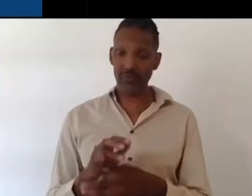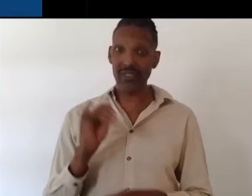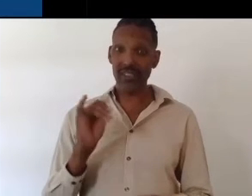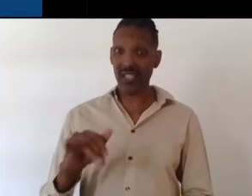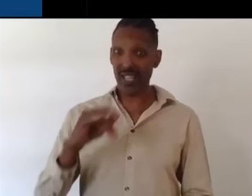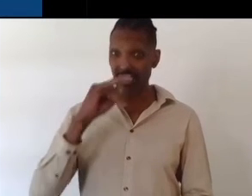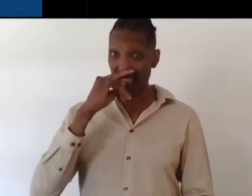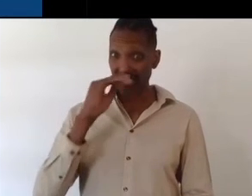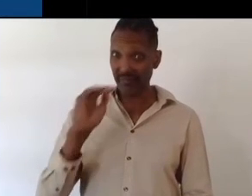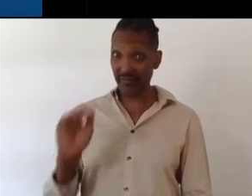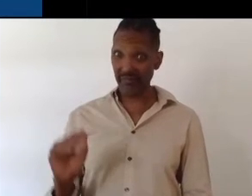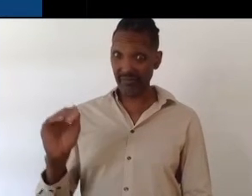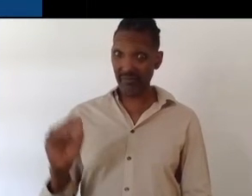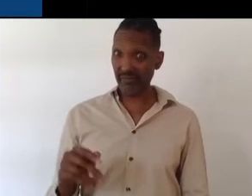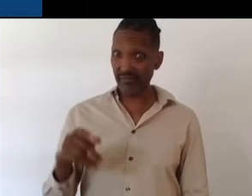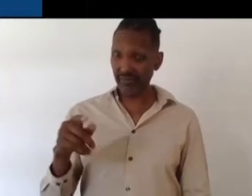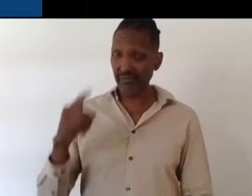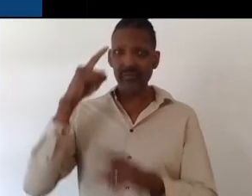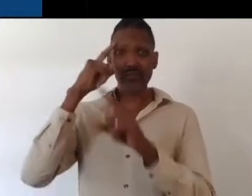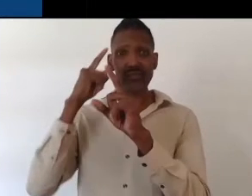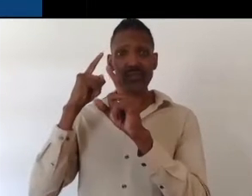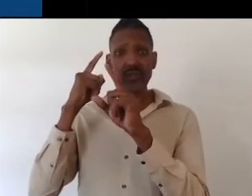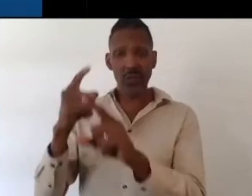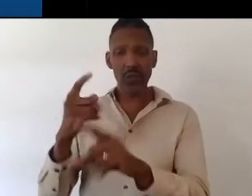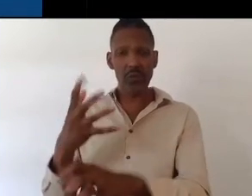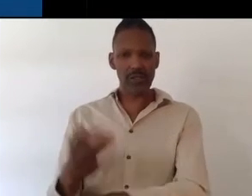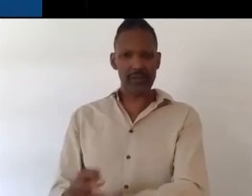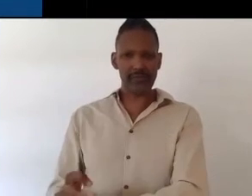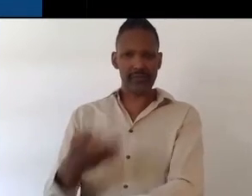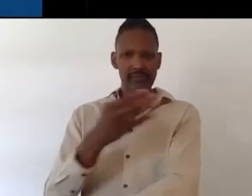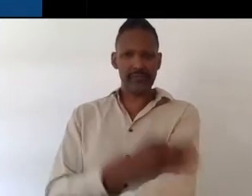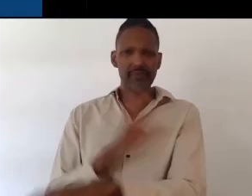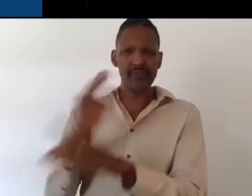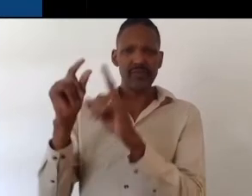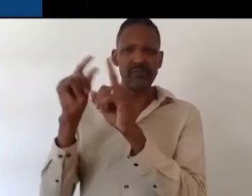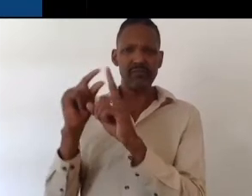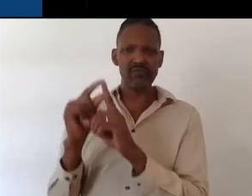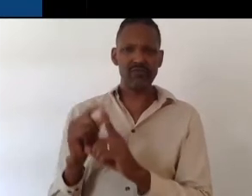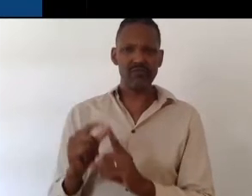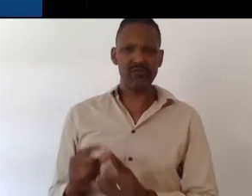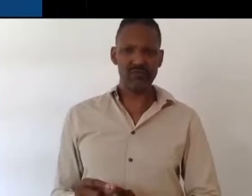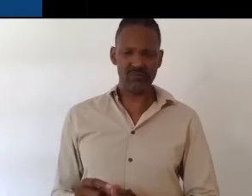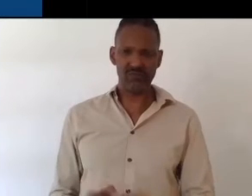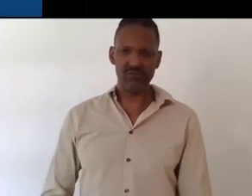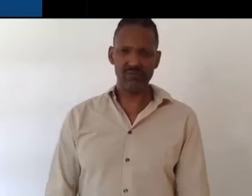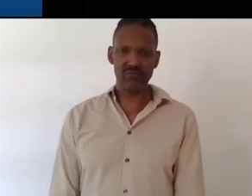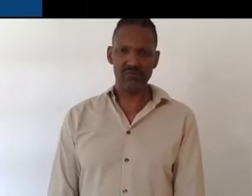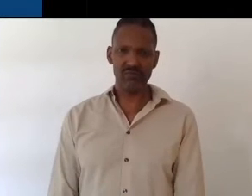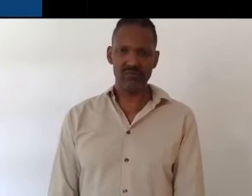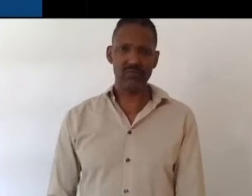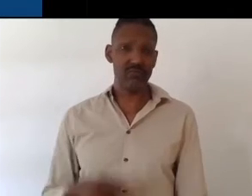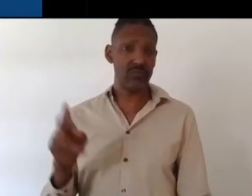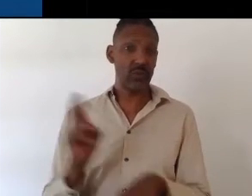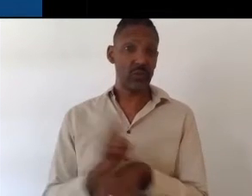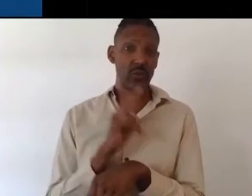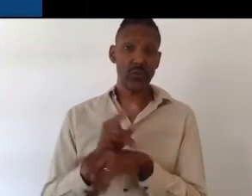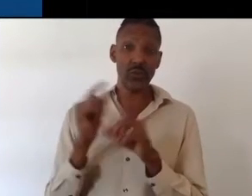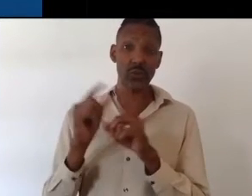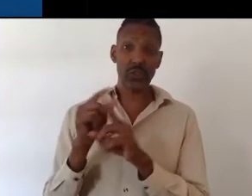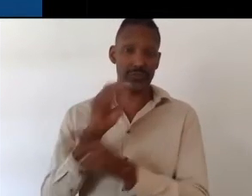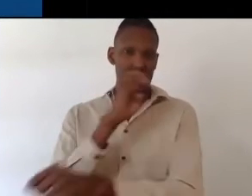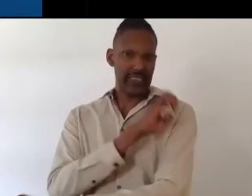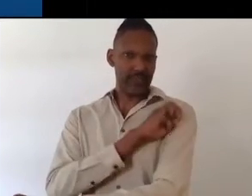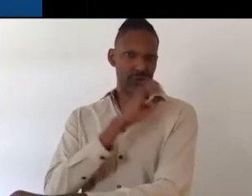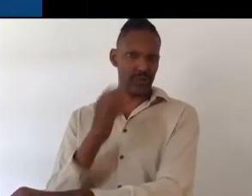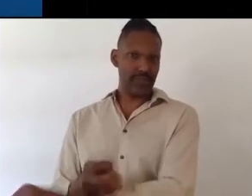you. And had we not been using STEM as the context for our centers,